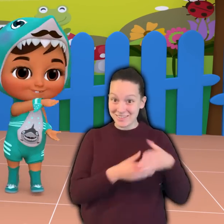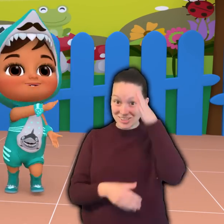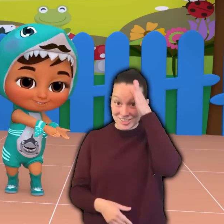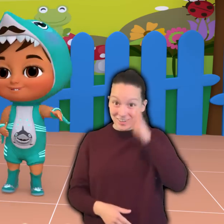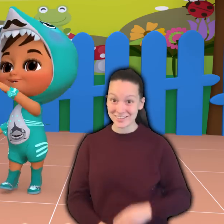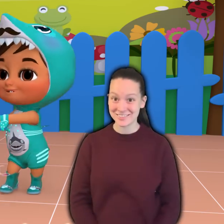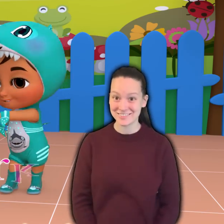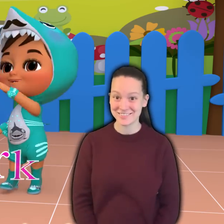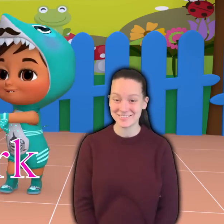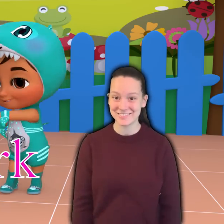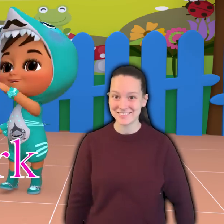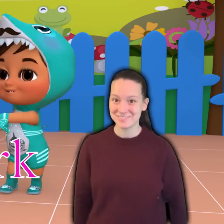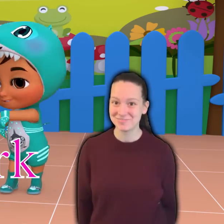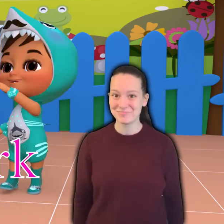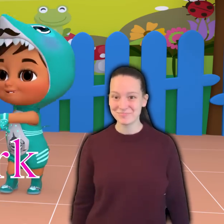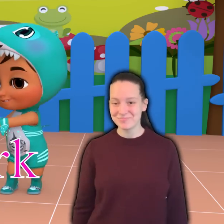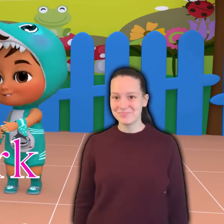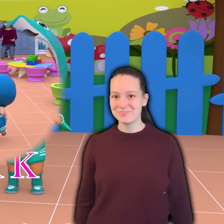baby shark